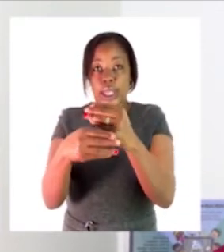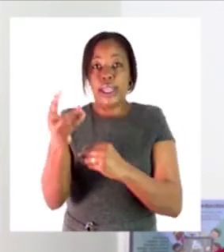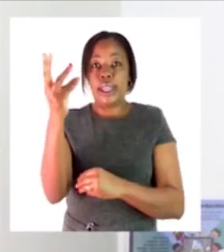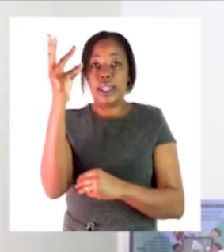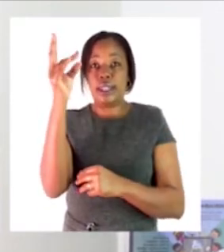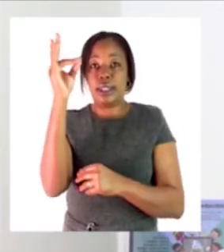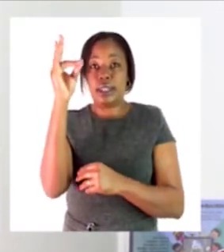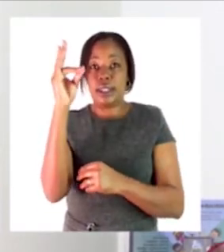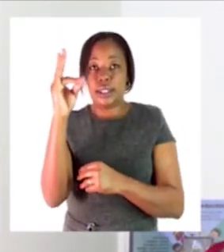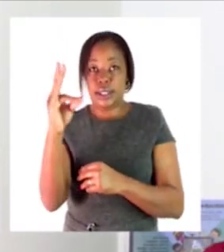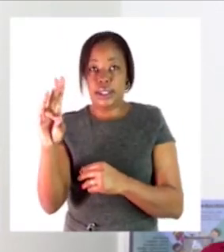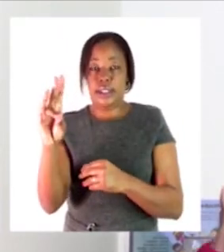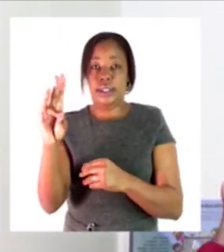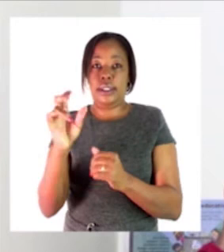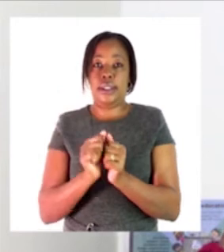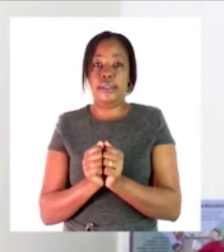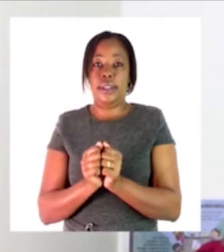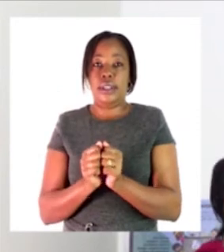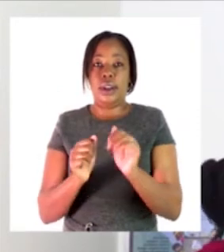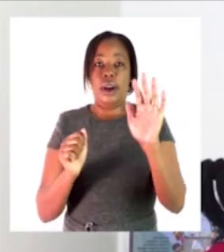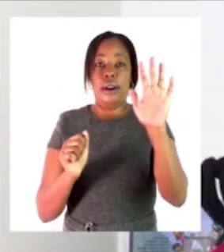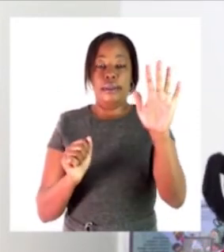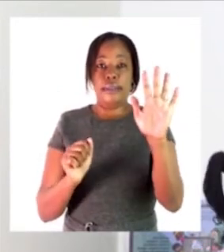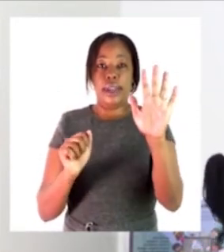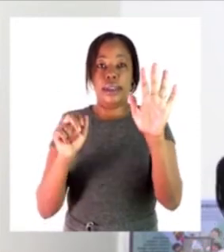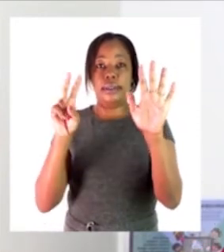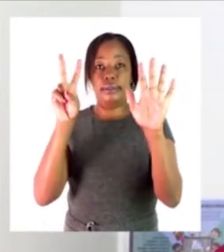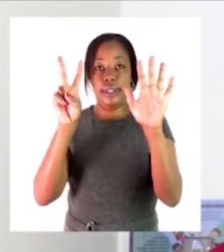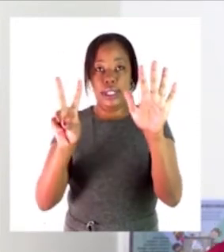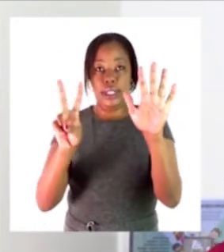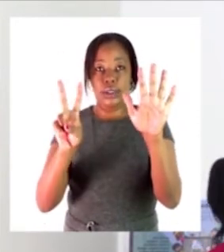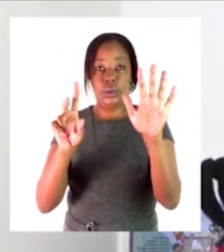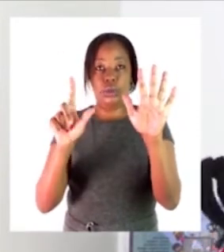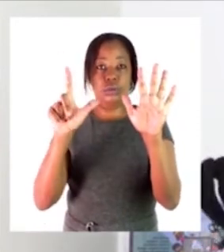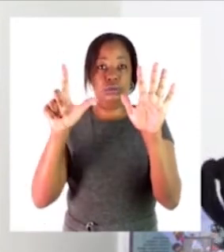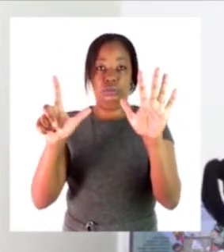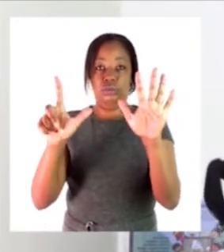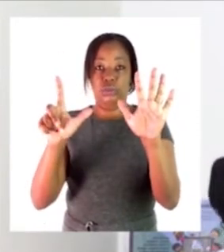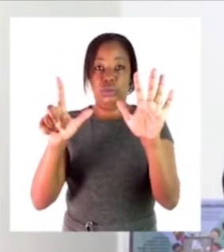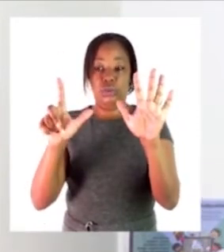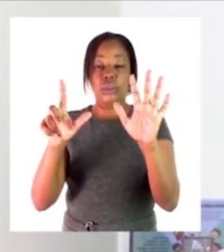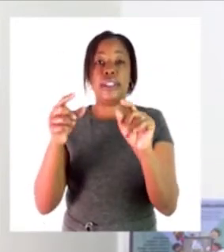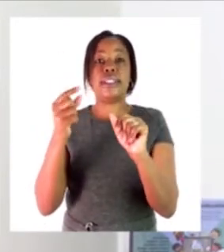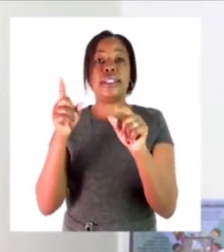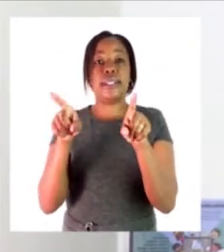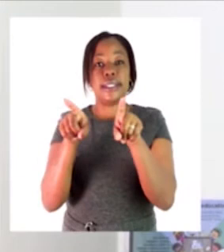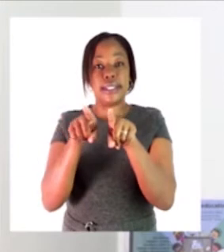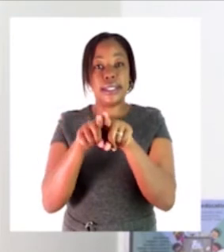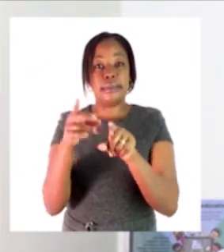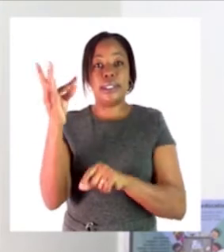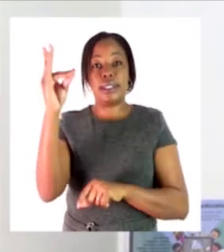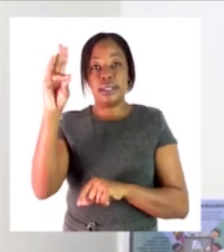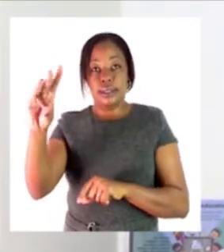a full 5 fingers and a 2. What do you get when you add the 2? So a 2 and a 7, when you